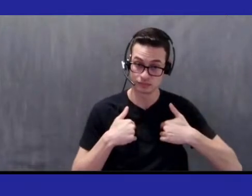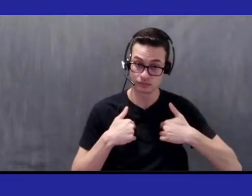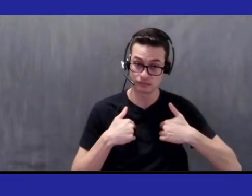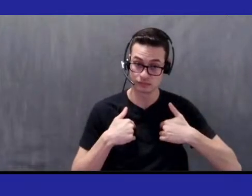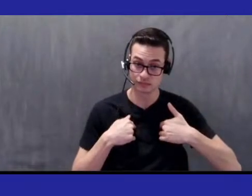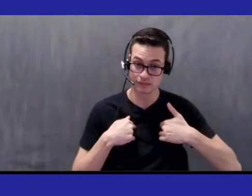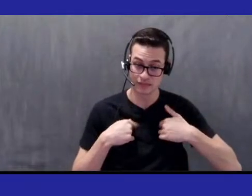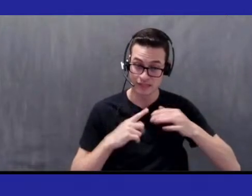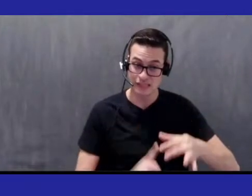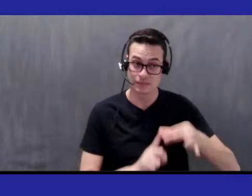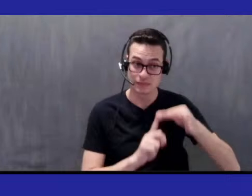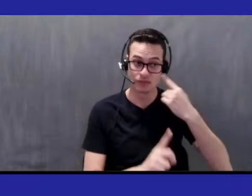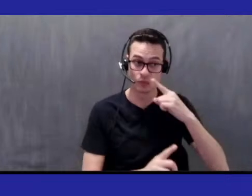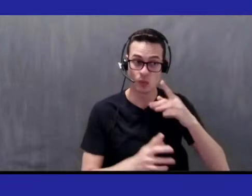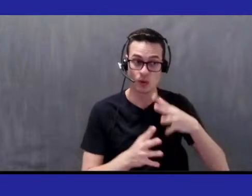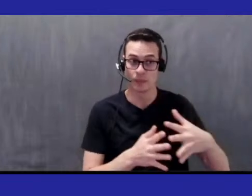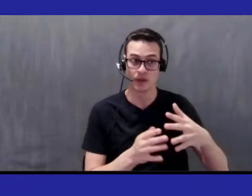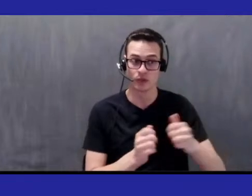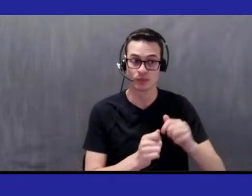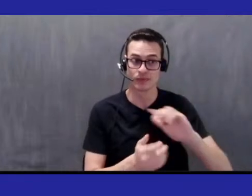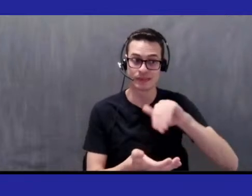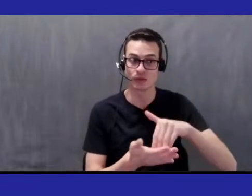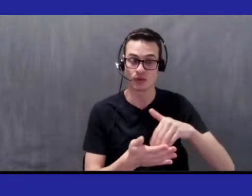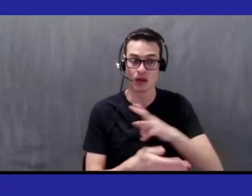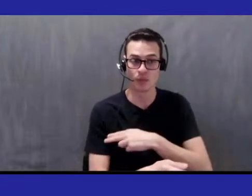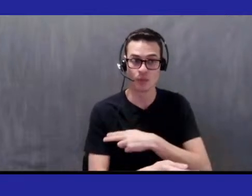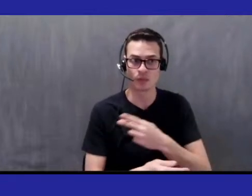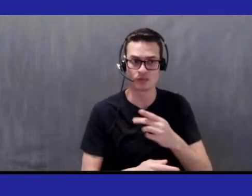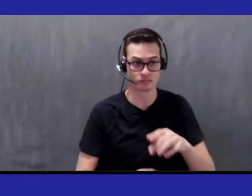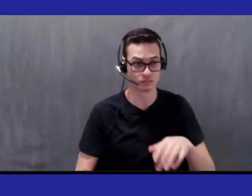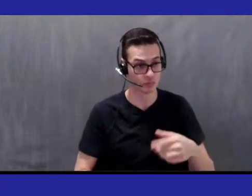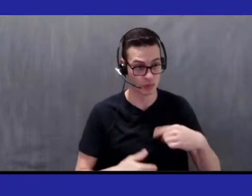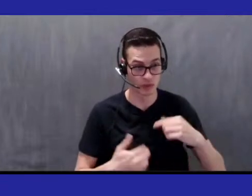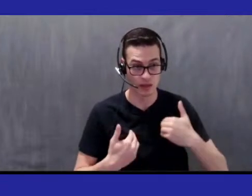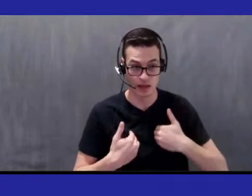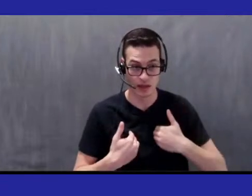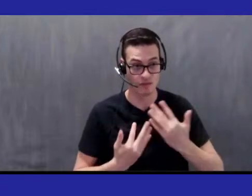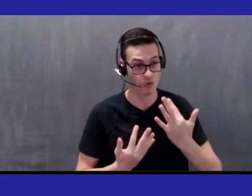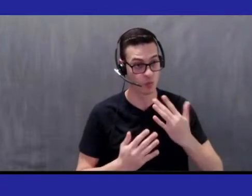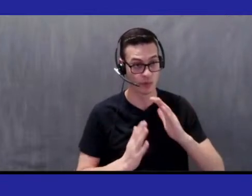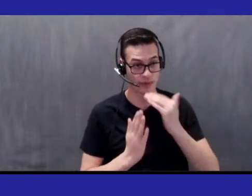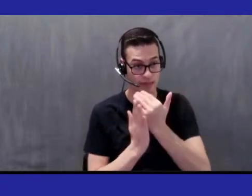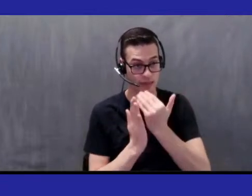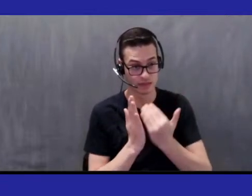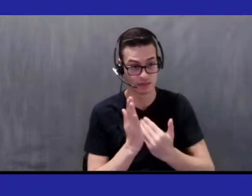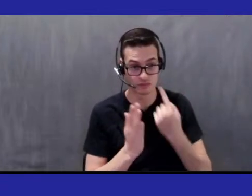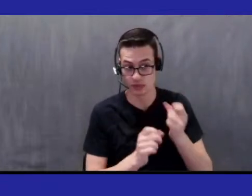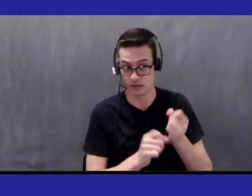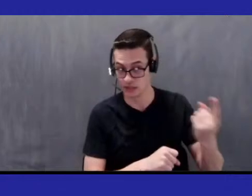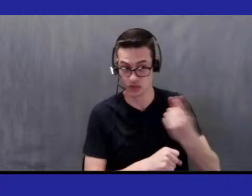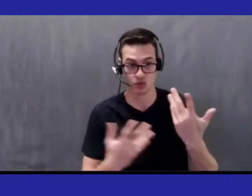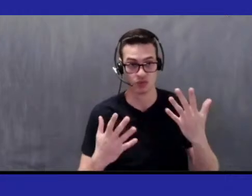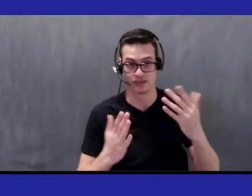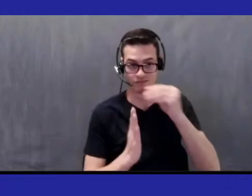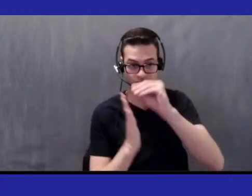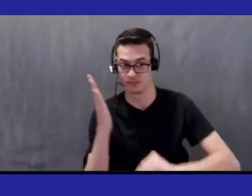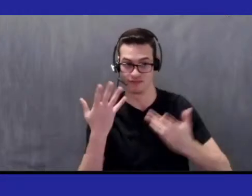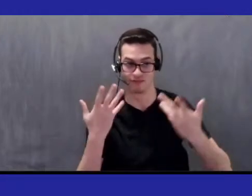Essential Hospitals. So much so that we already have a waiting list for next year's cohort. That's great.